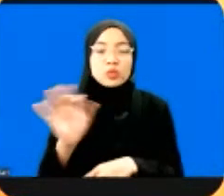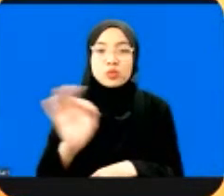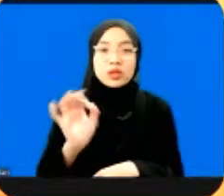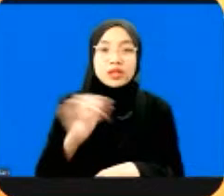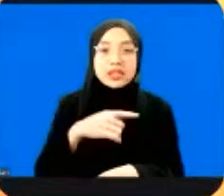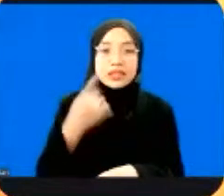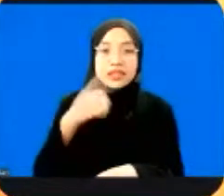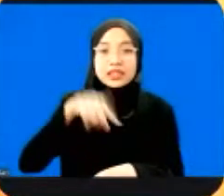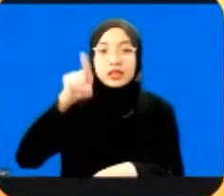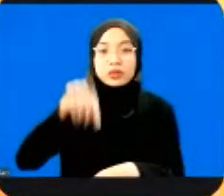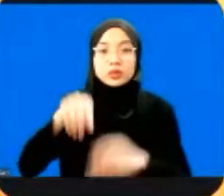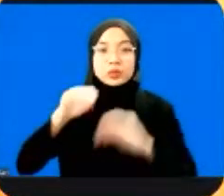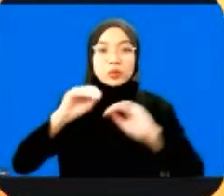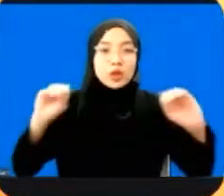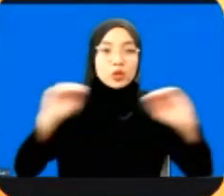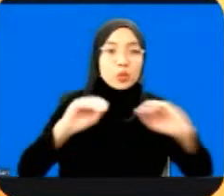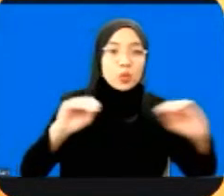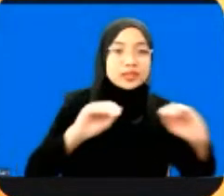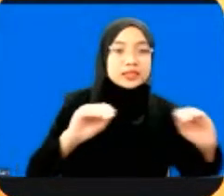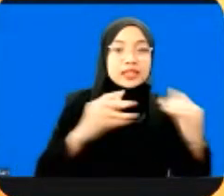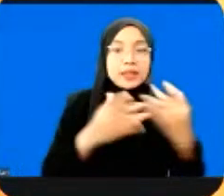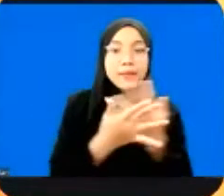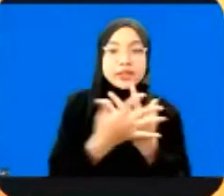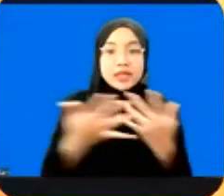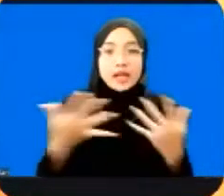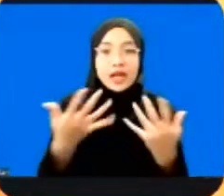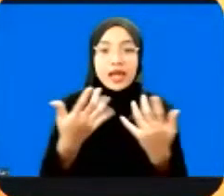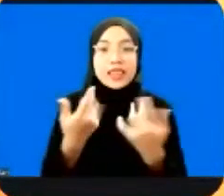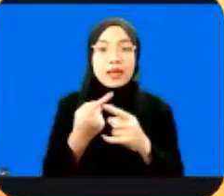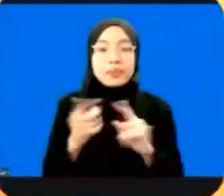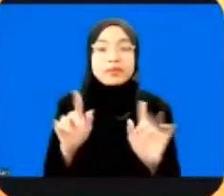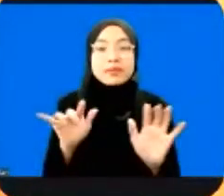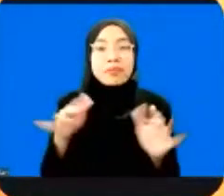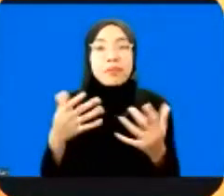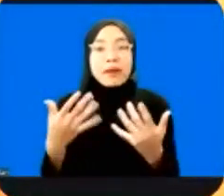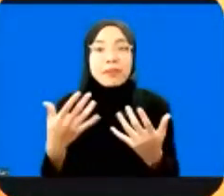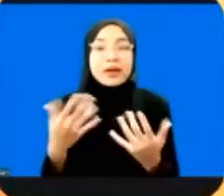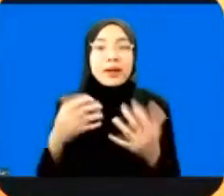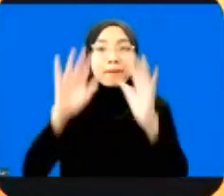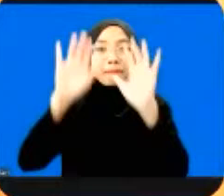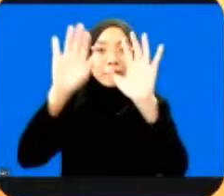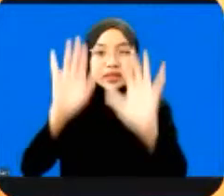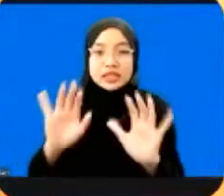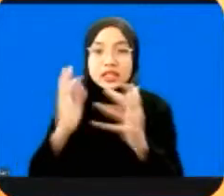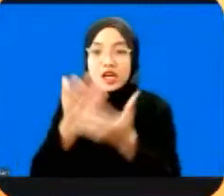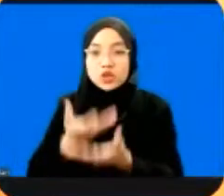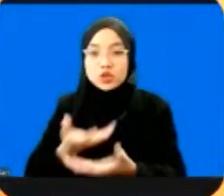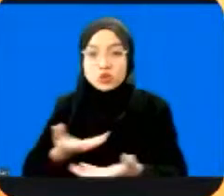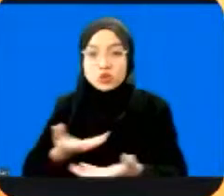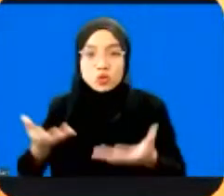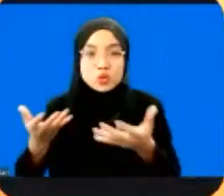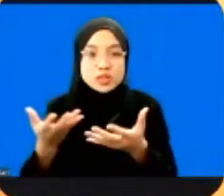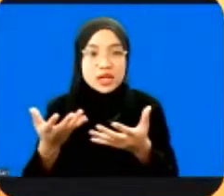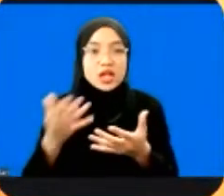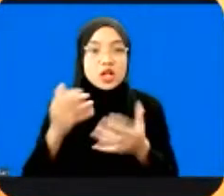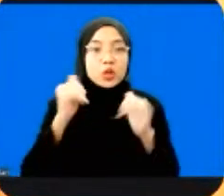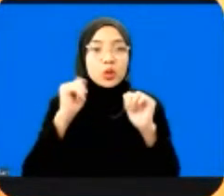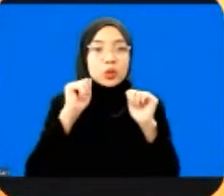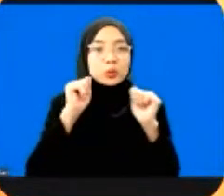but how the social media shape our mind into